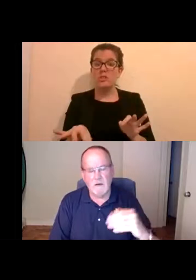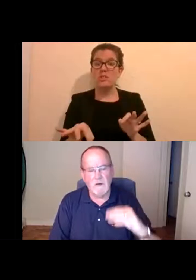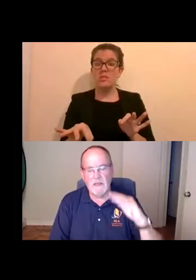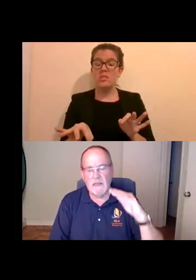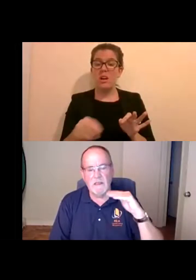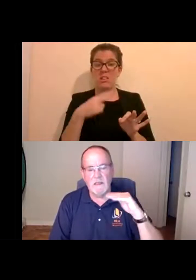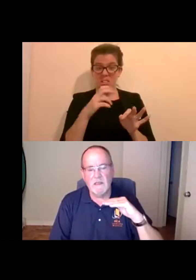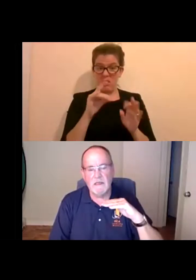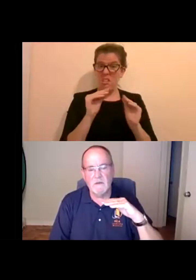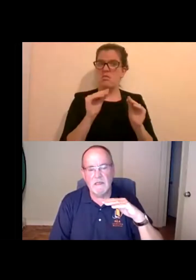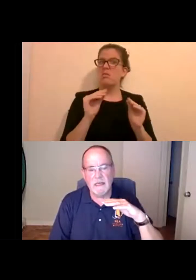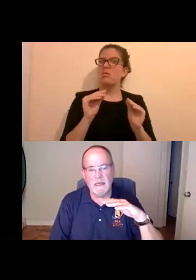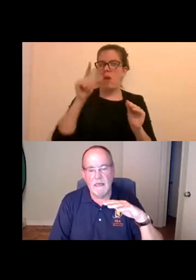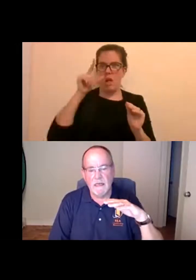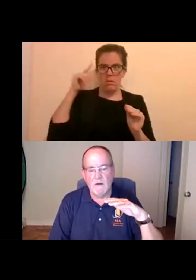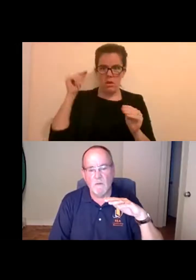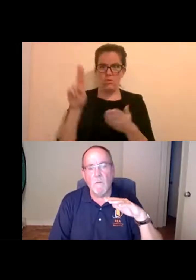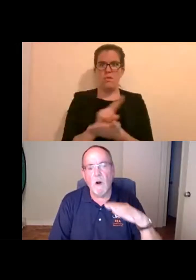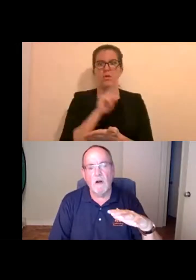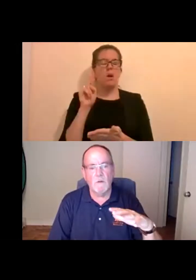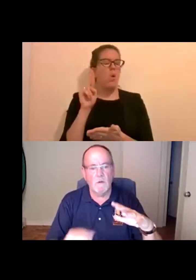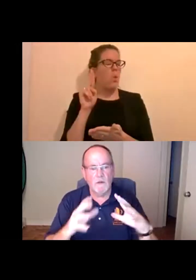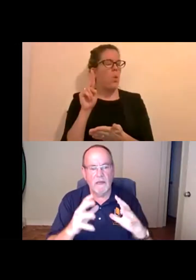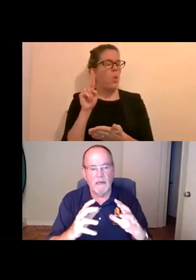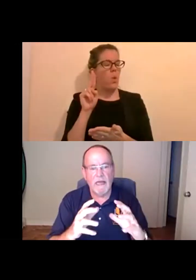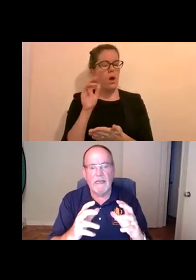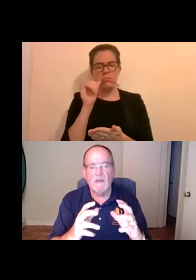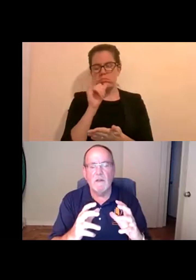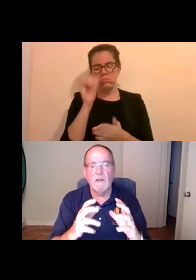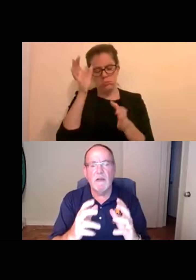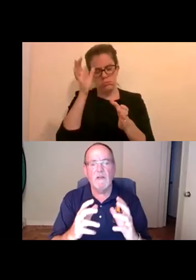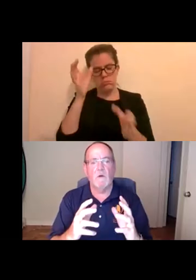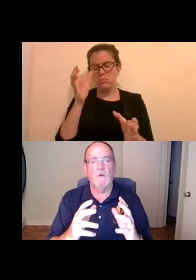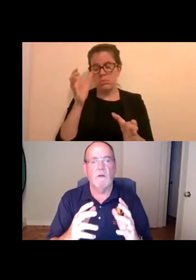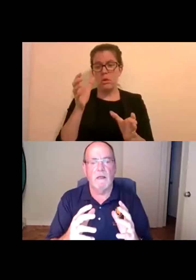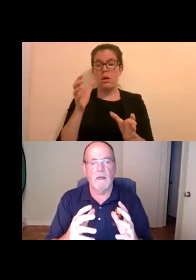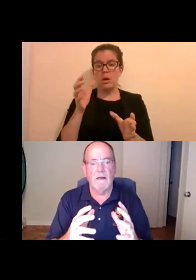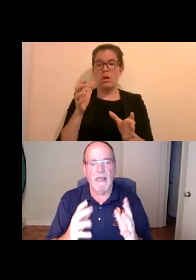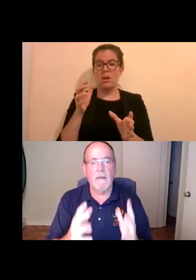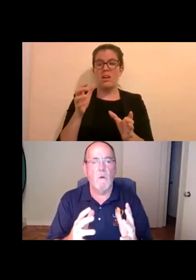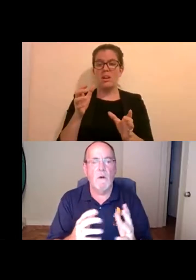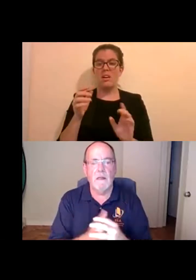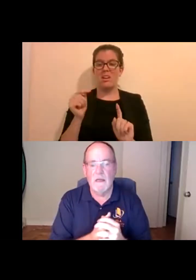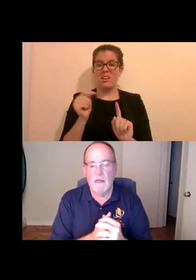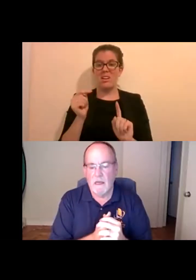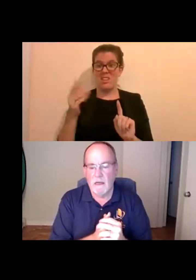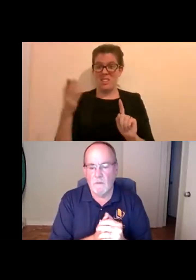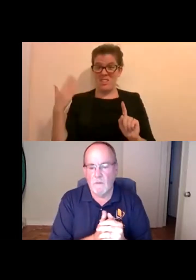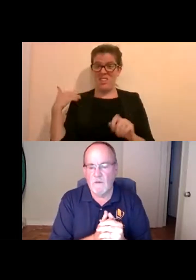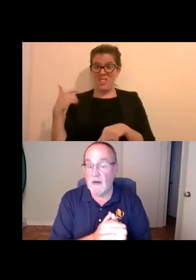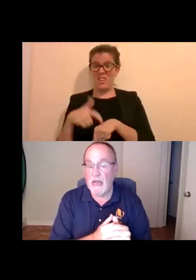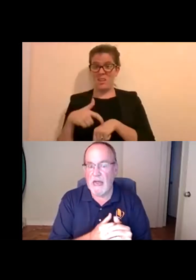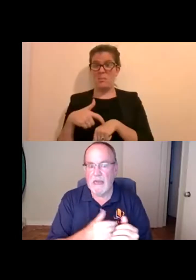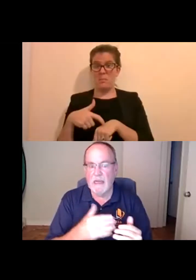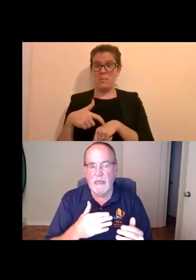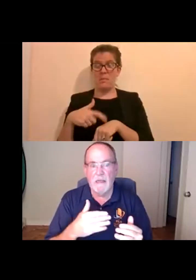American University. He was a remarkable guy. And so the threshold at that point was